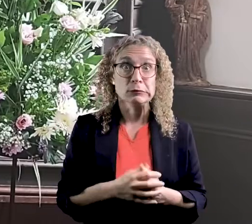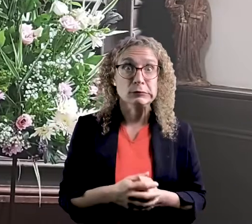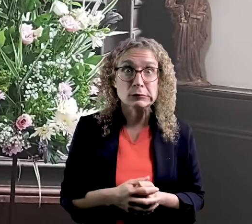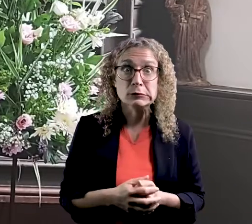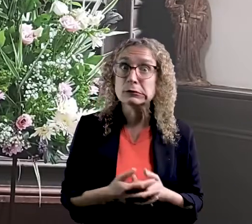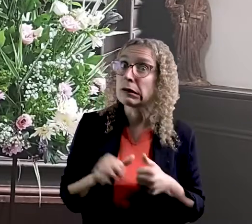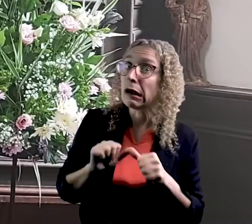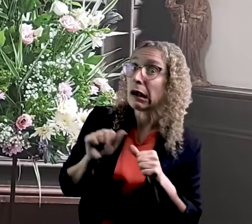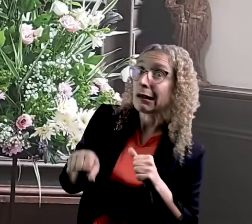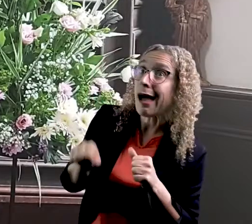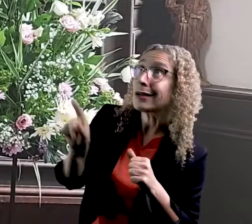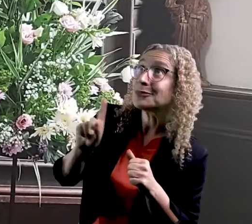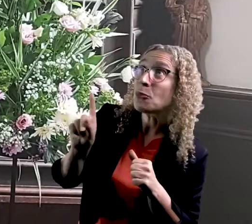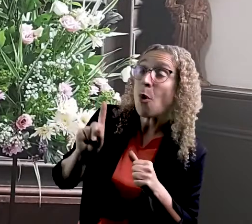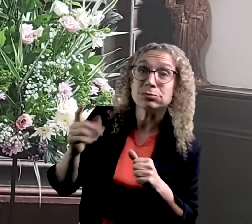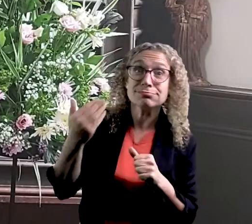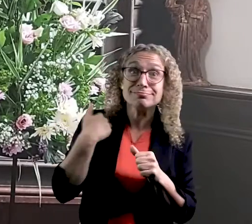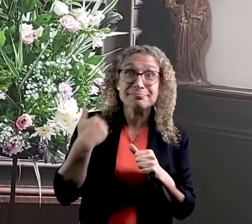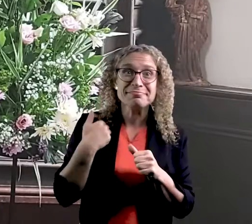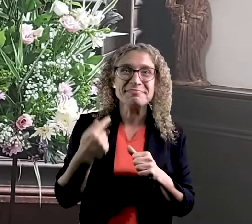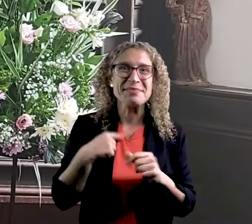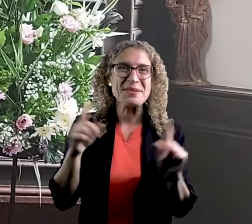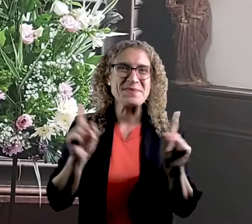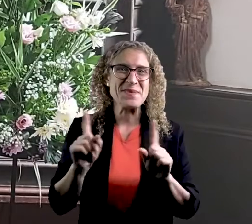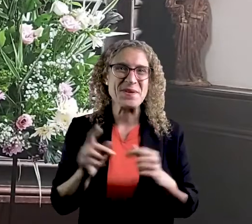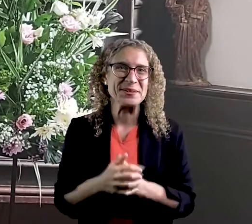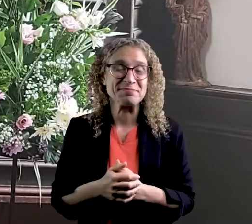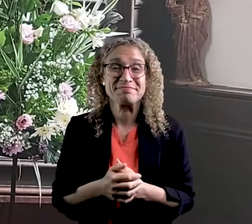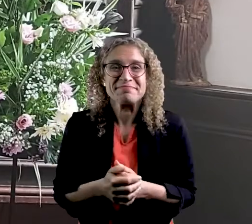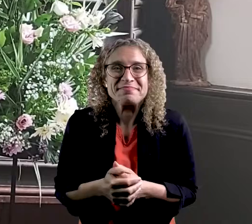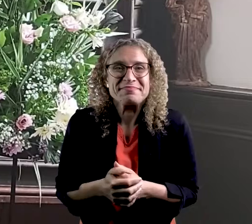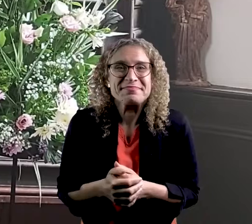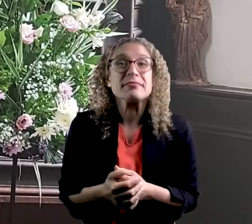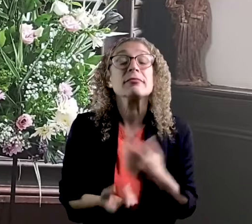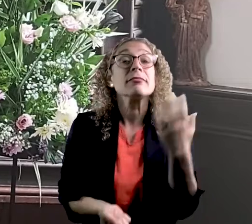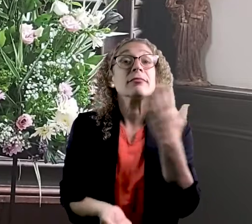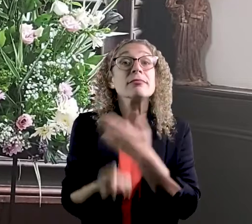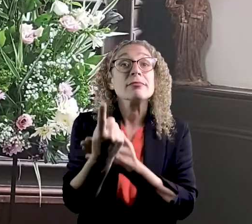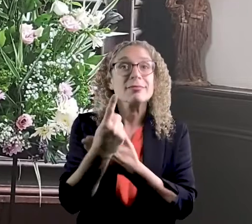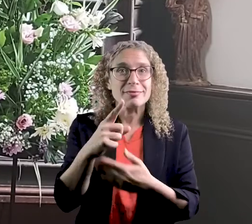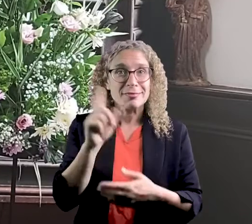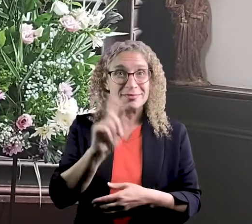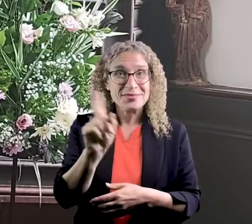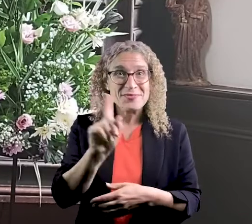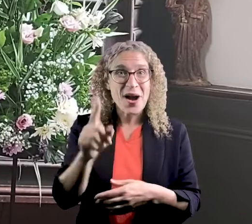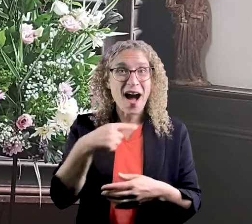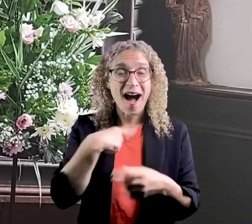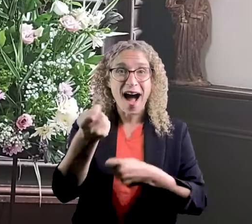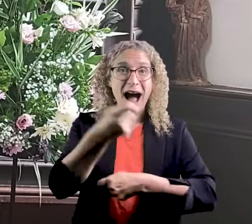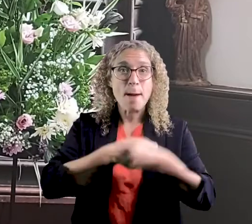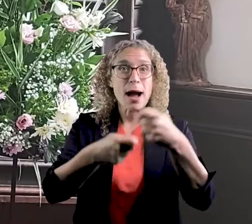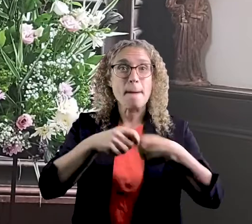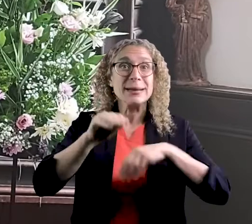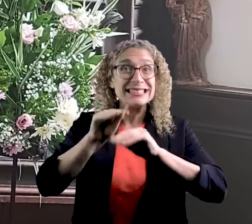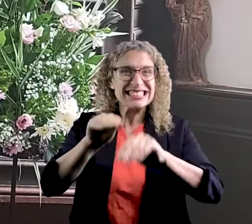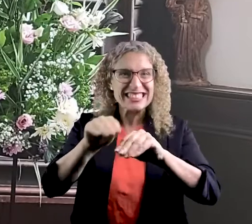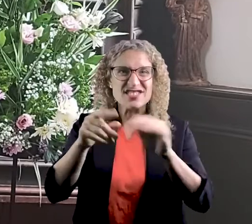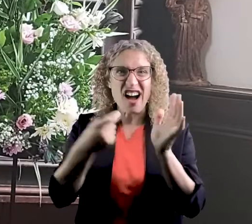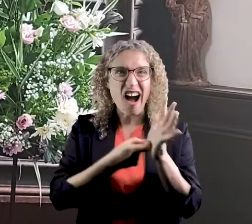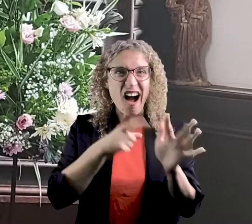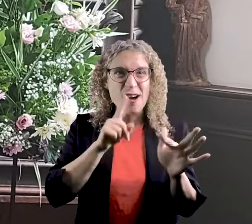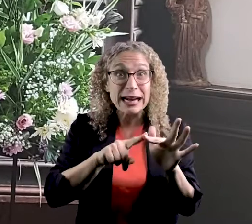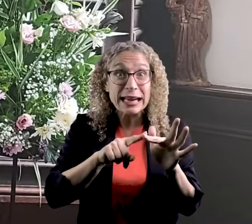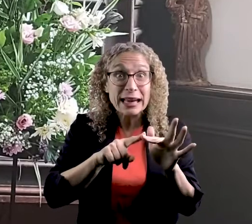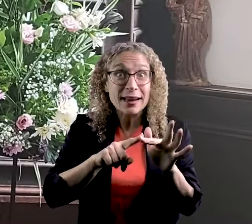now? And through a very extraordinary way, I ended up being appointed to teach RE, for which